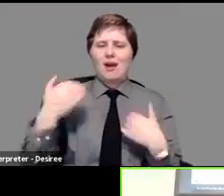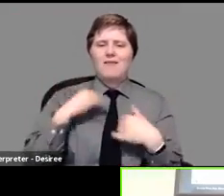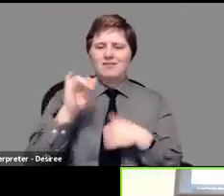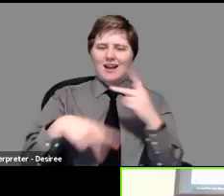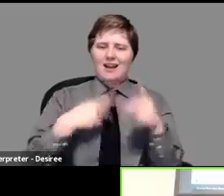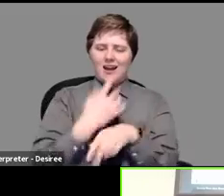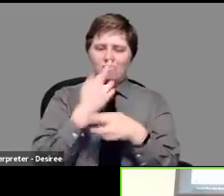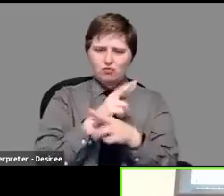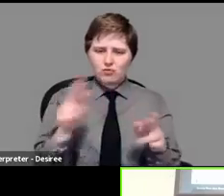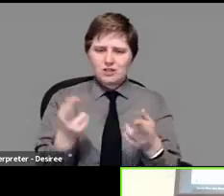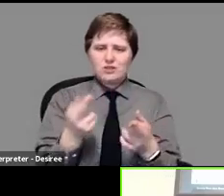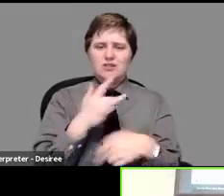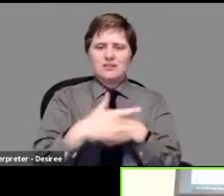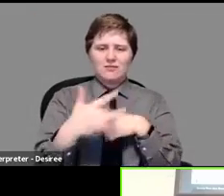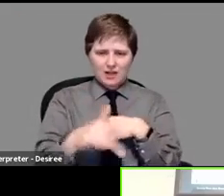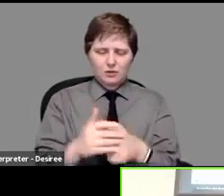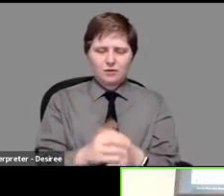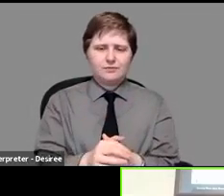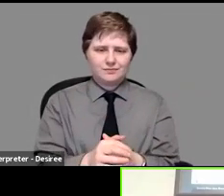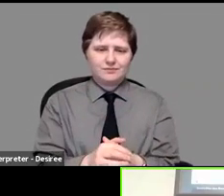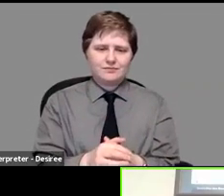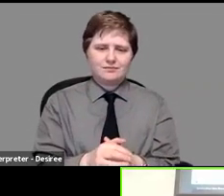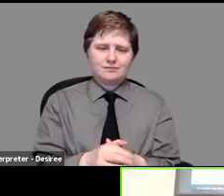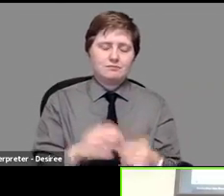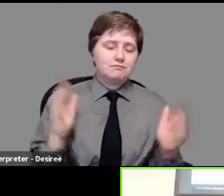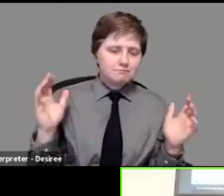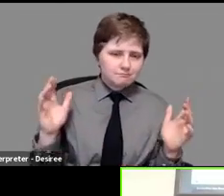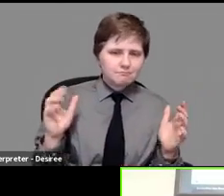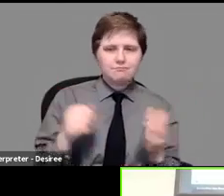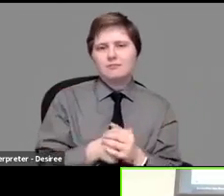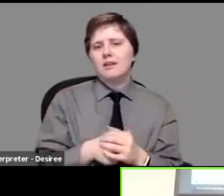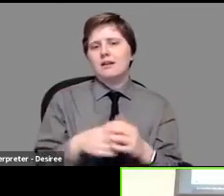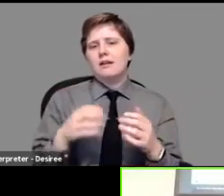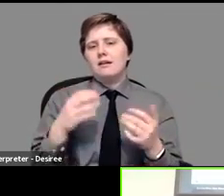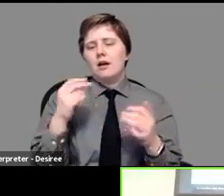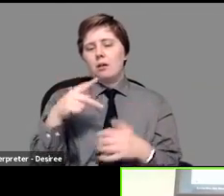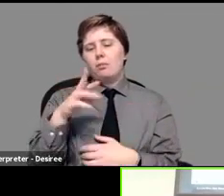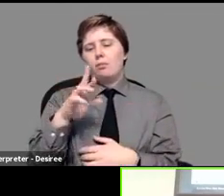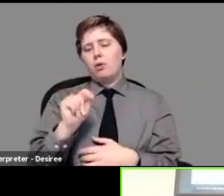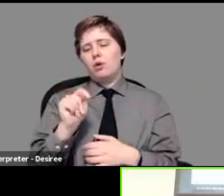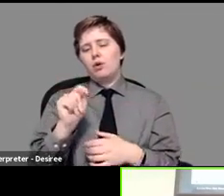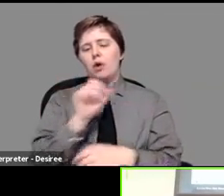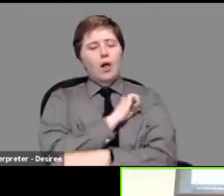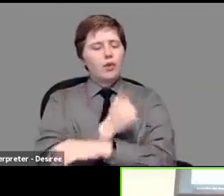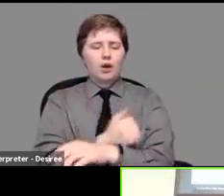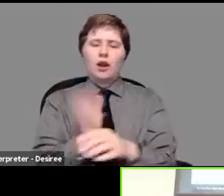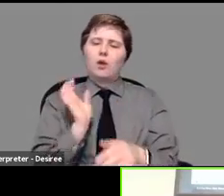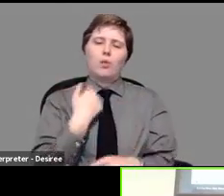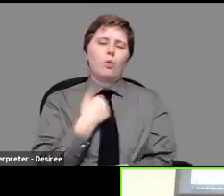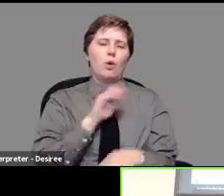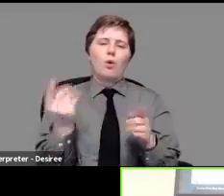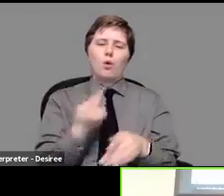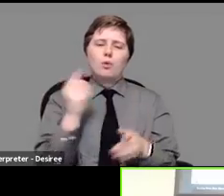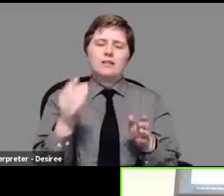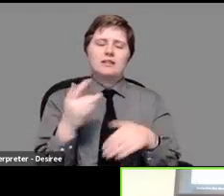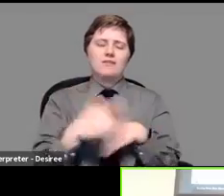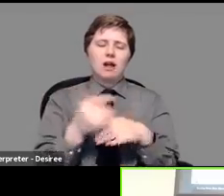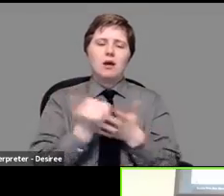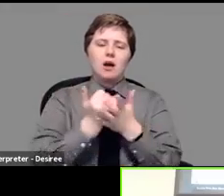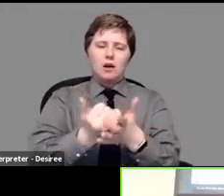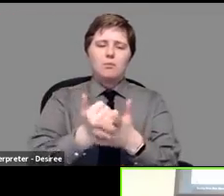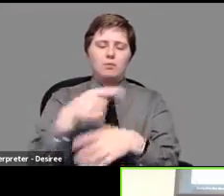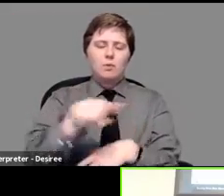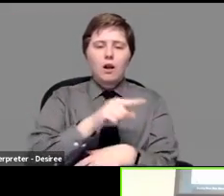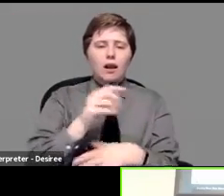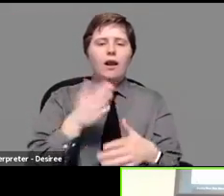resources available. But that notwithstanding, the Port Authority doors are always open to help entrepreneurs, and be more than happy to talk